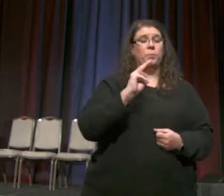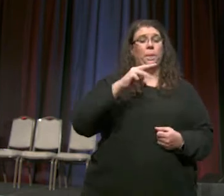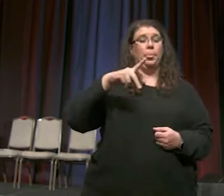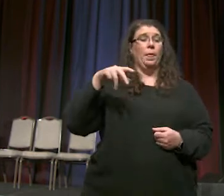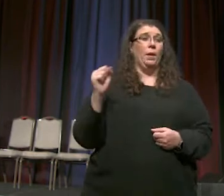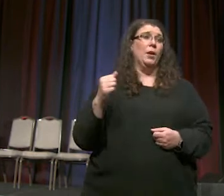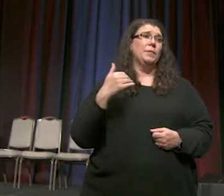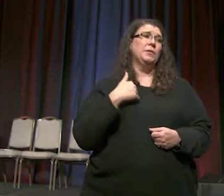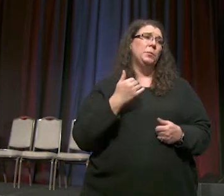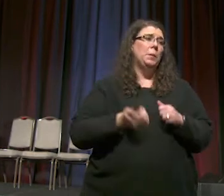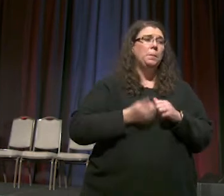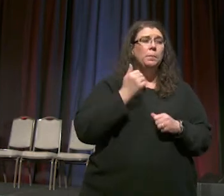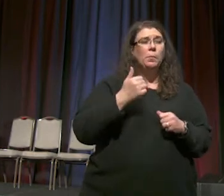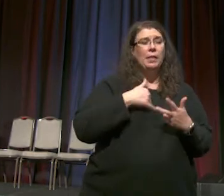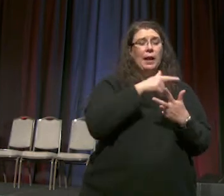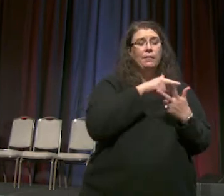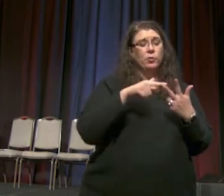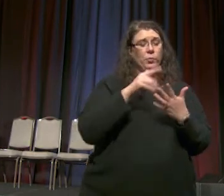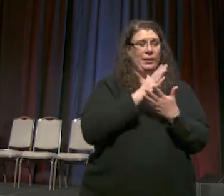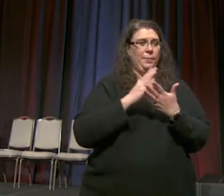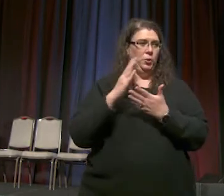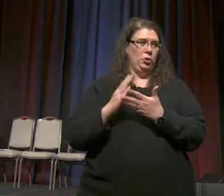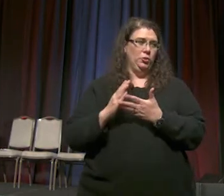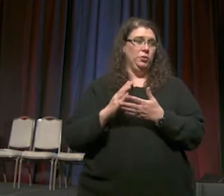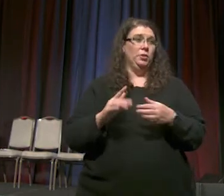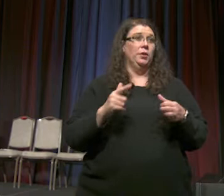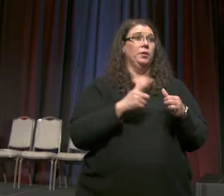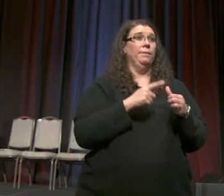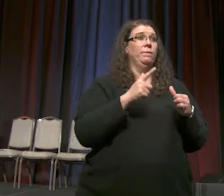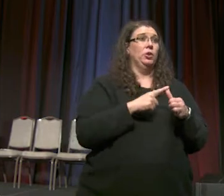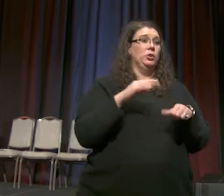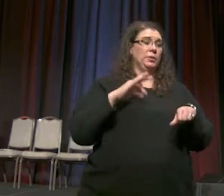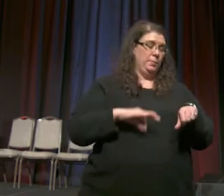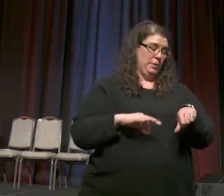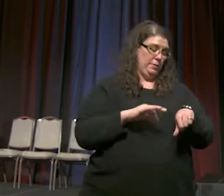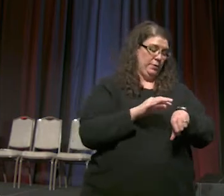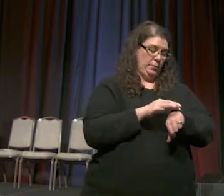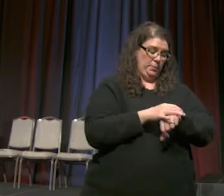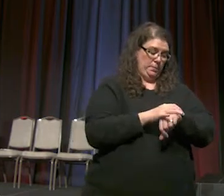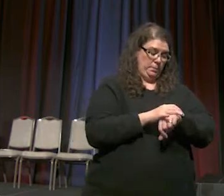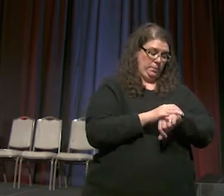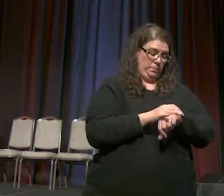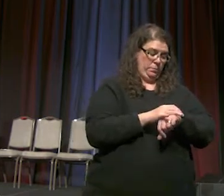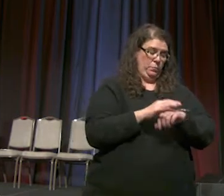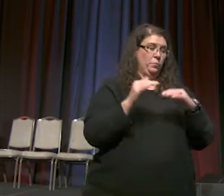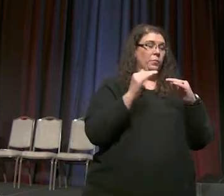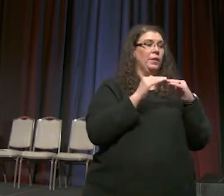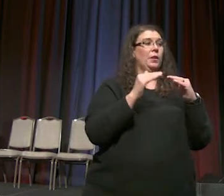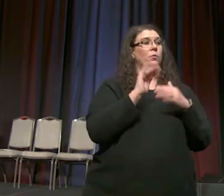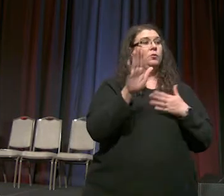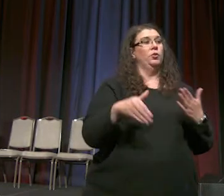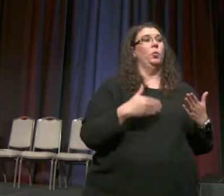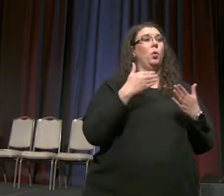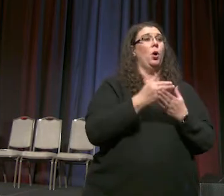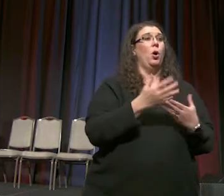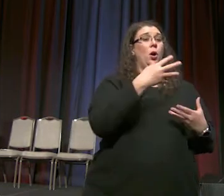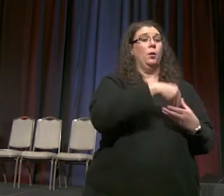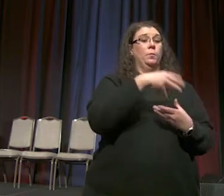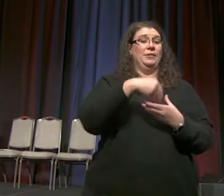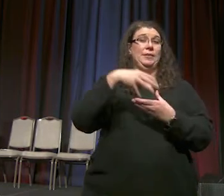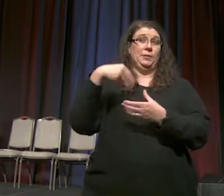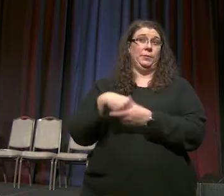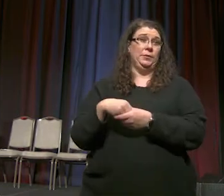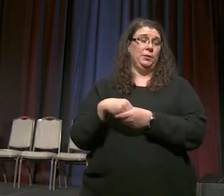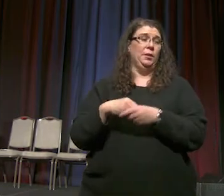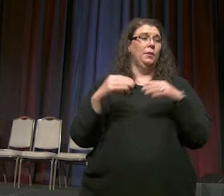have 3 parts. The first part is a benefit that is equal to all participants. It is